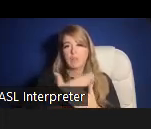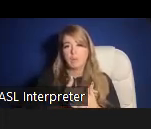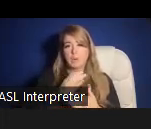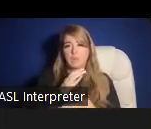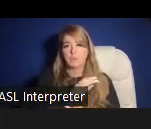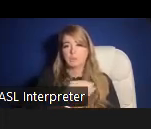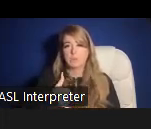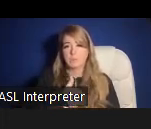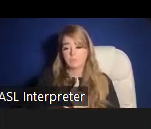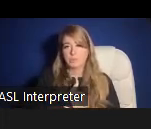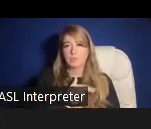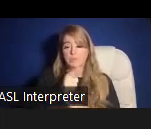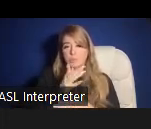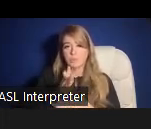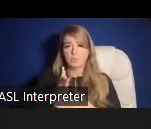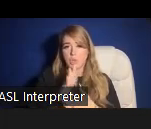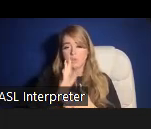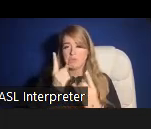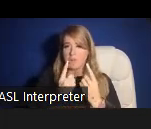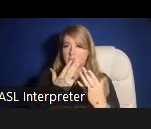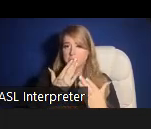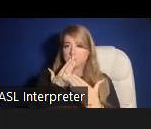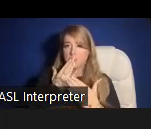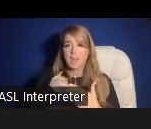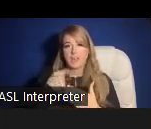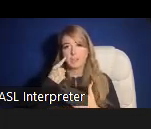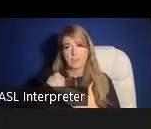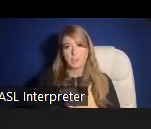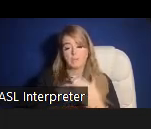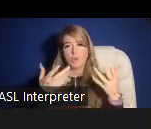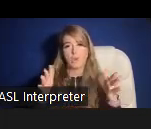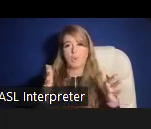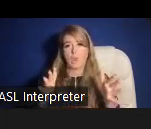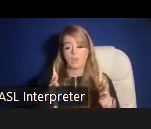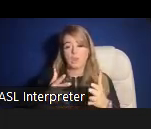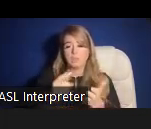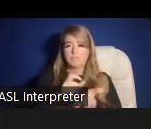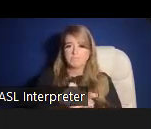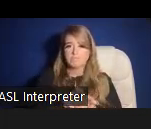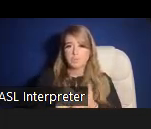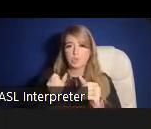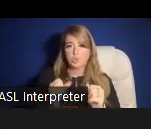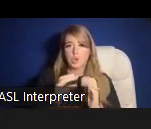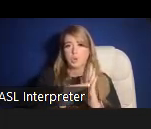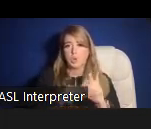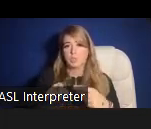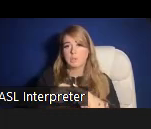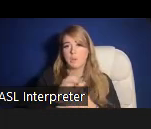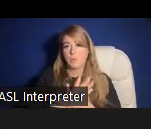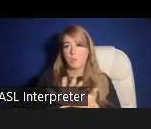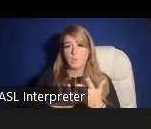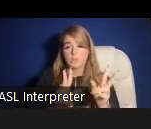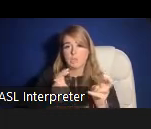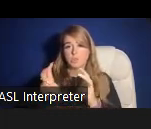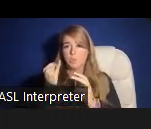that shared some of their thoughts, I think that I've taken some really, I think, strong notes on some of those issues. But I think if anybody